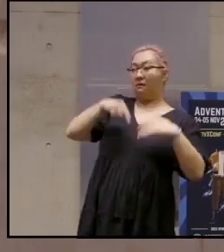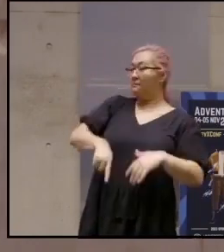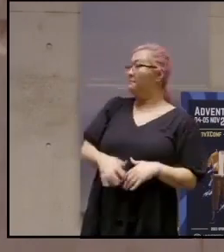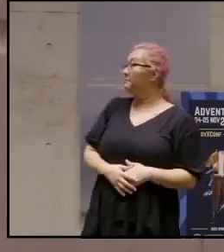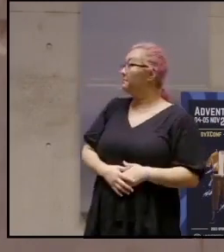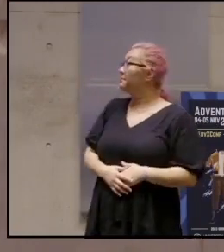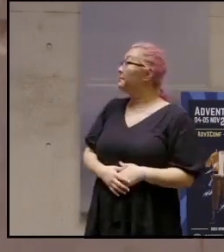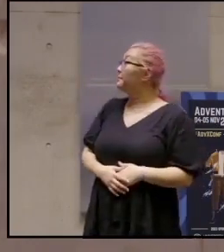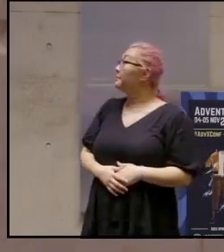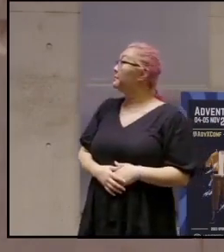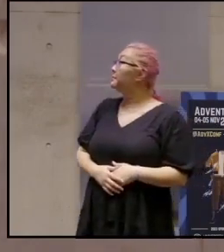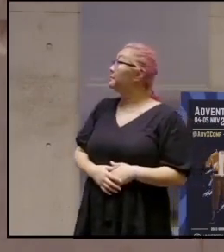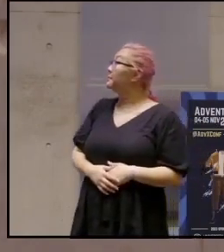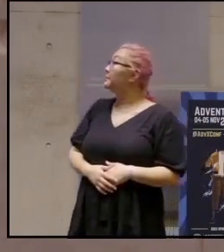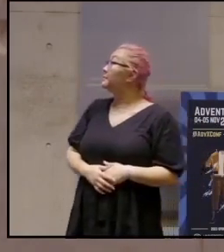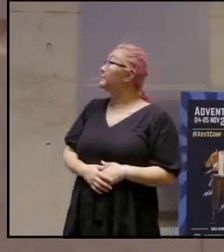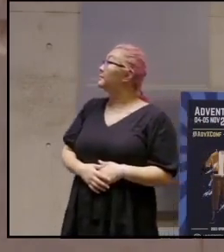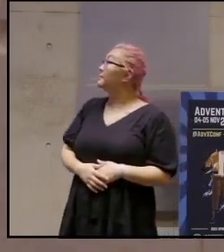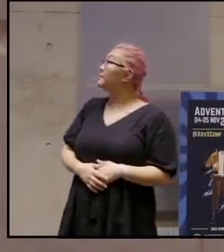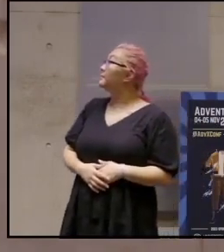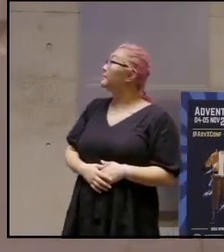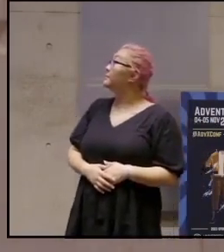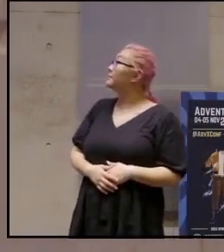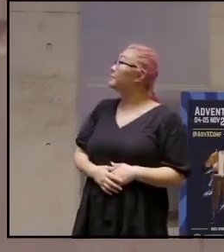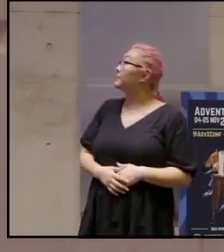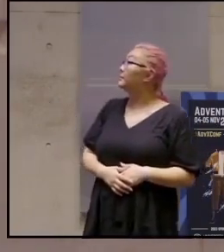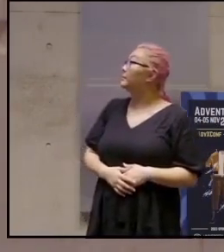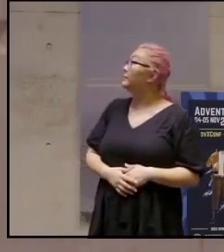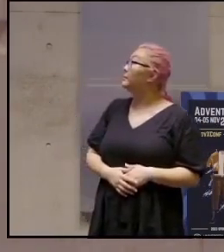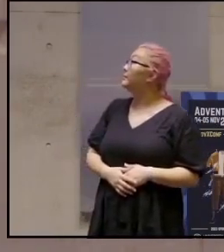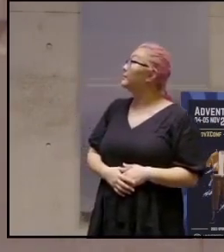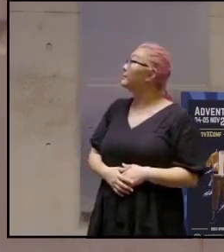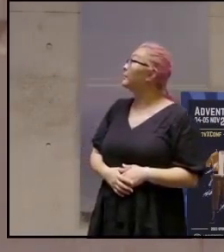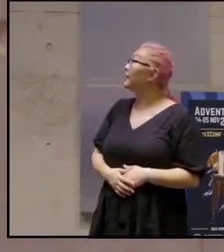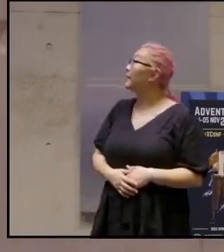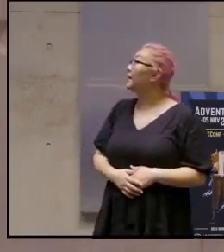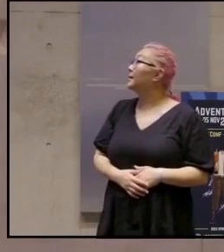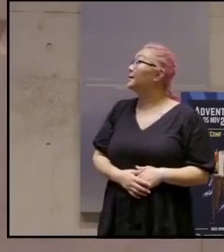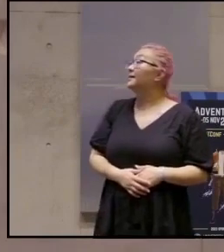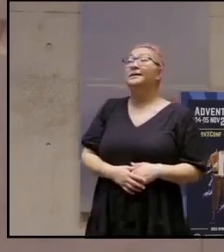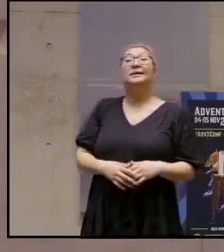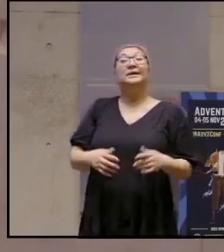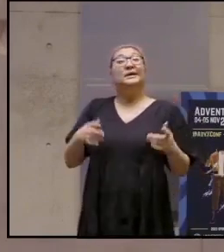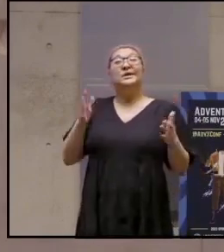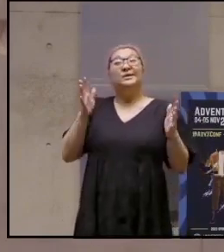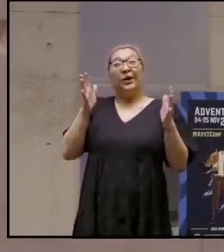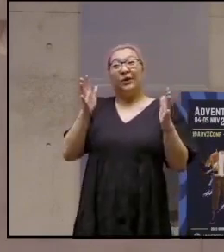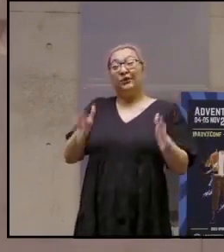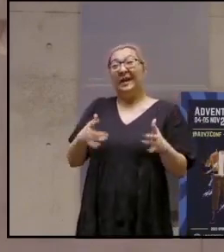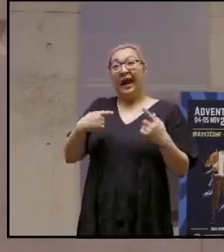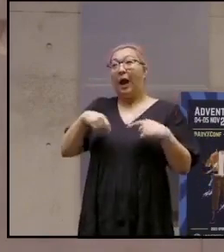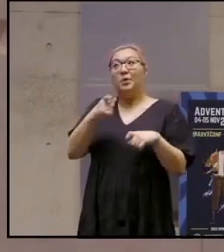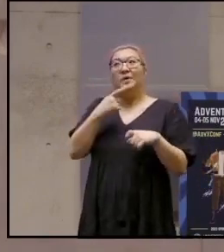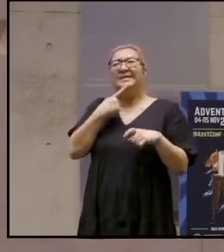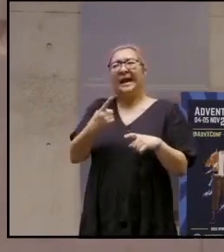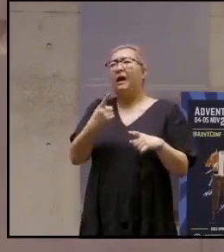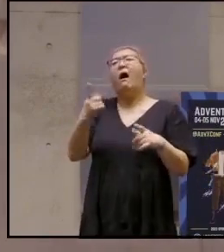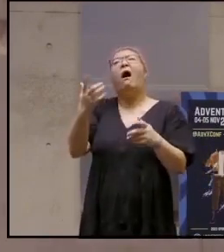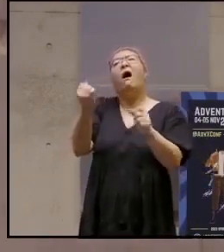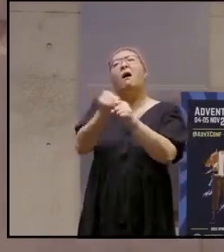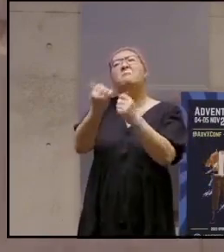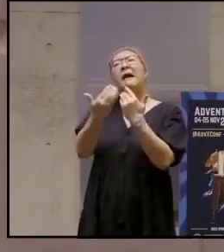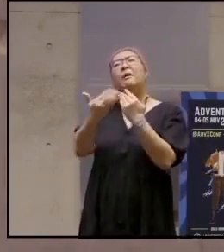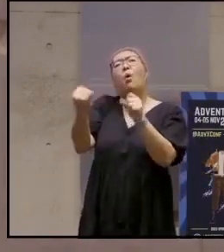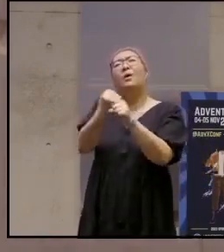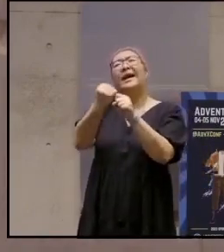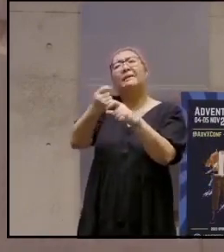stories. So the message here, right, is not to set more games in the real or fictional past. That might be nice.